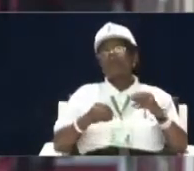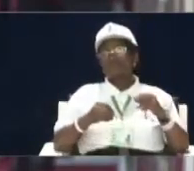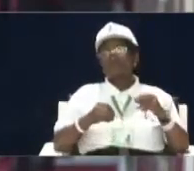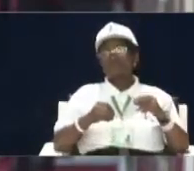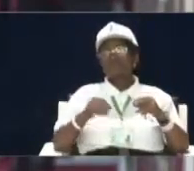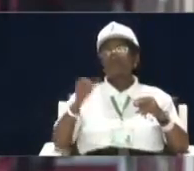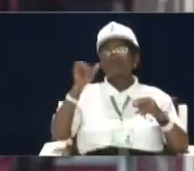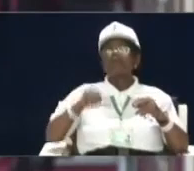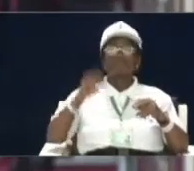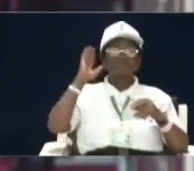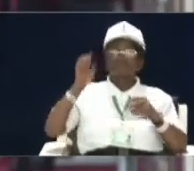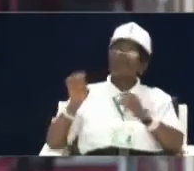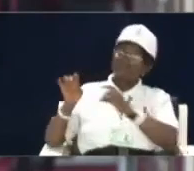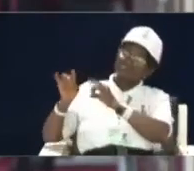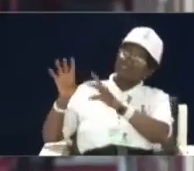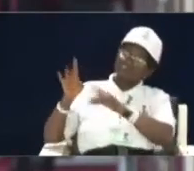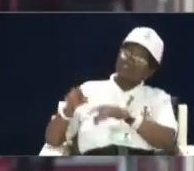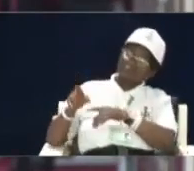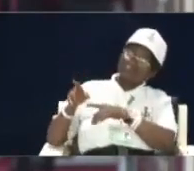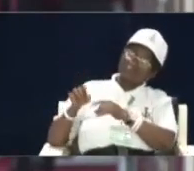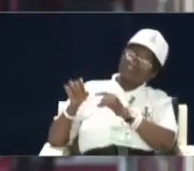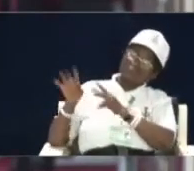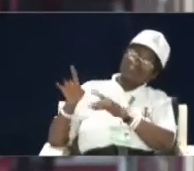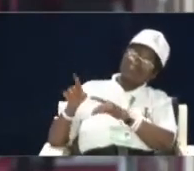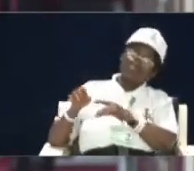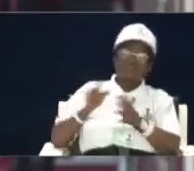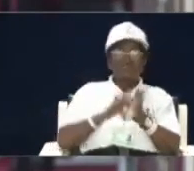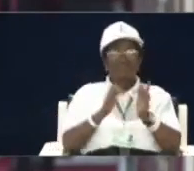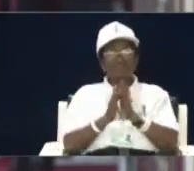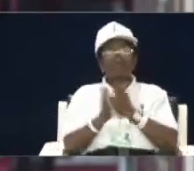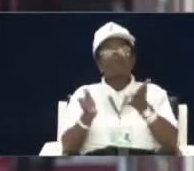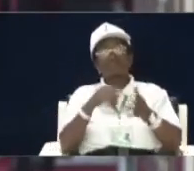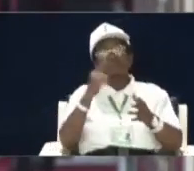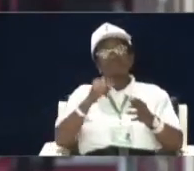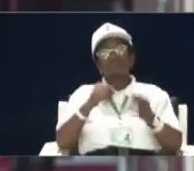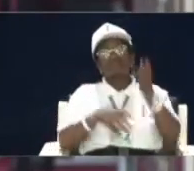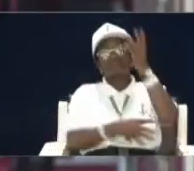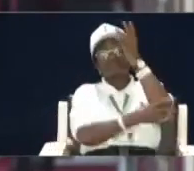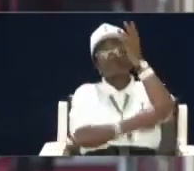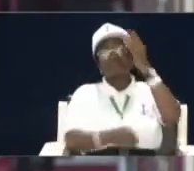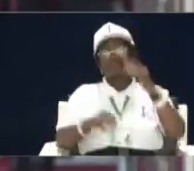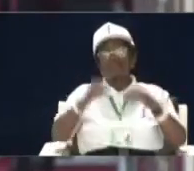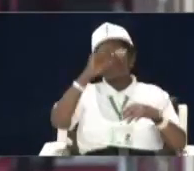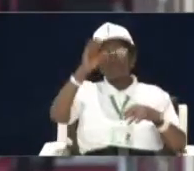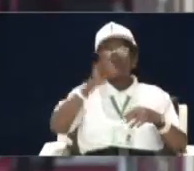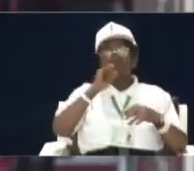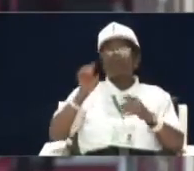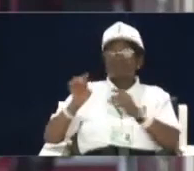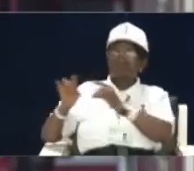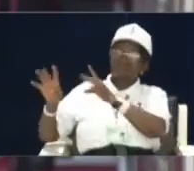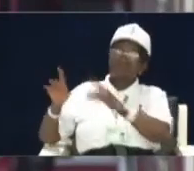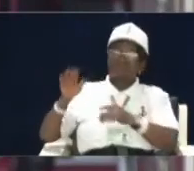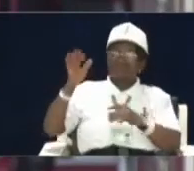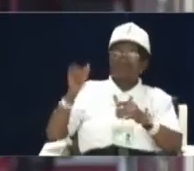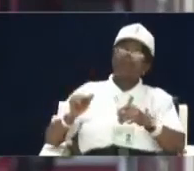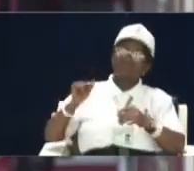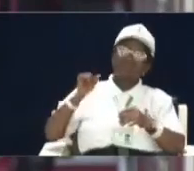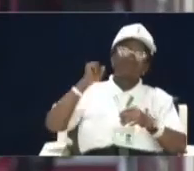they will hate you. The Bible says the poor man is hated by his own